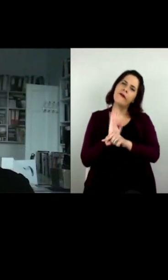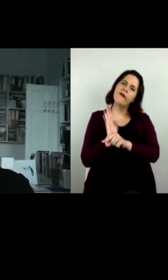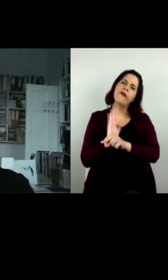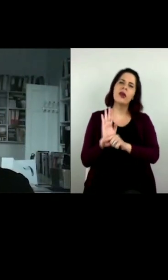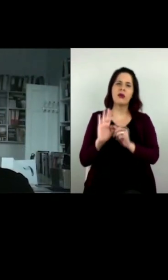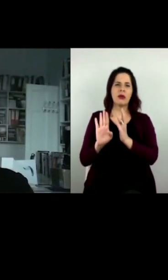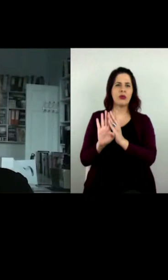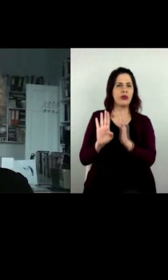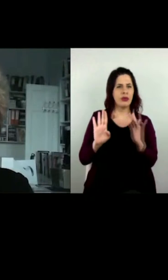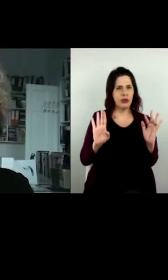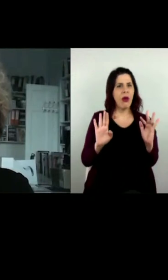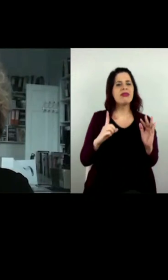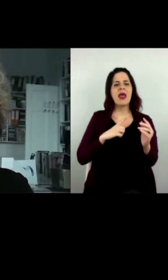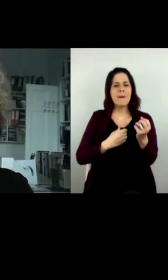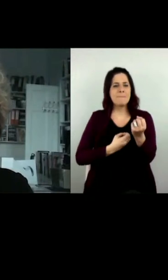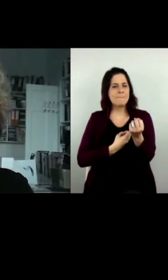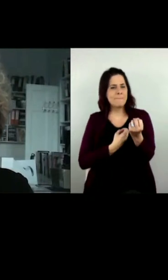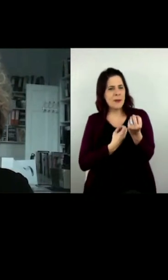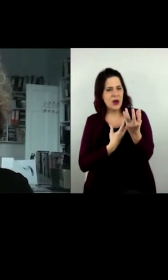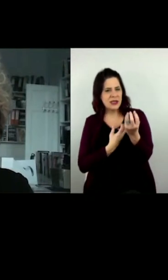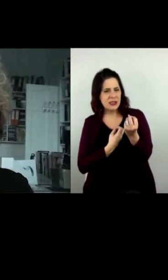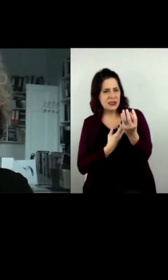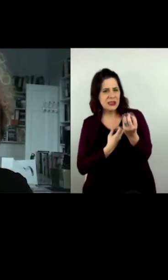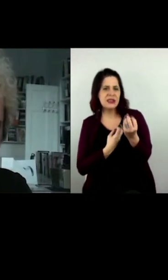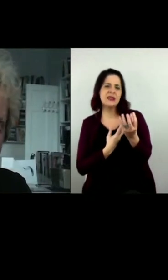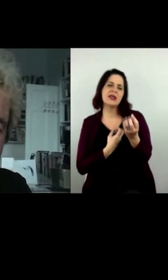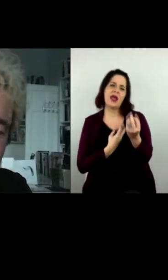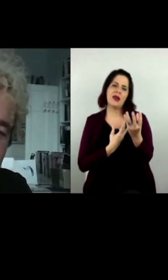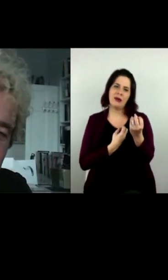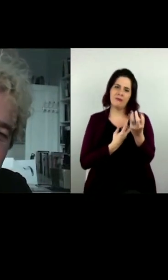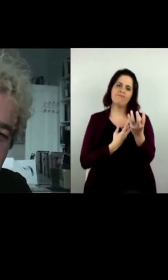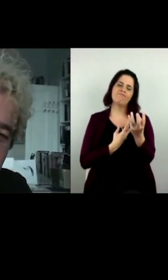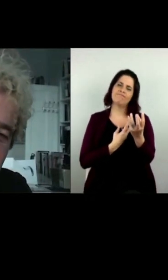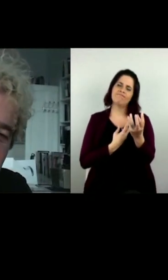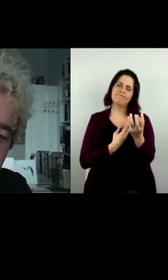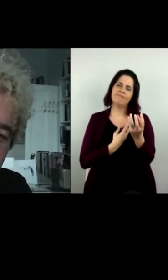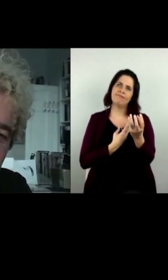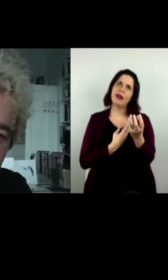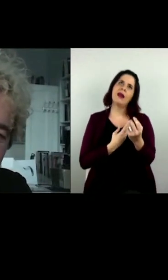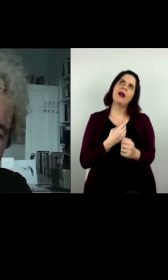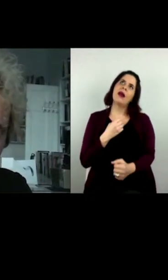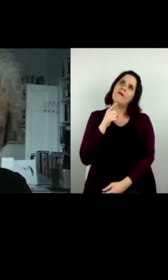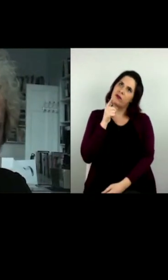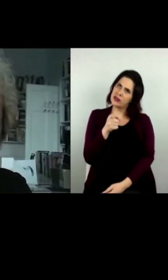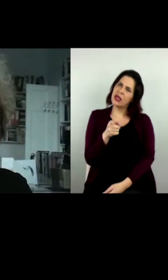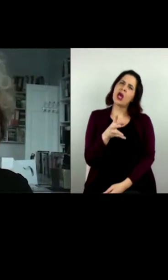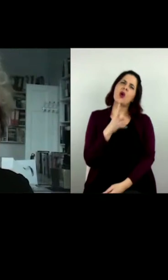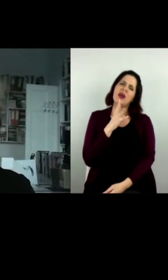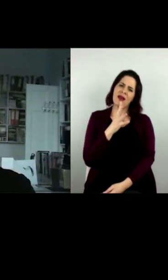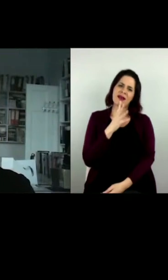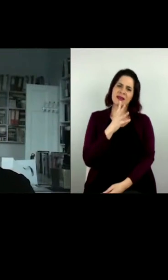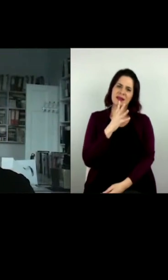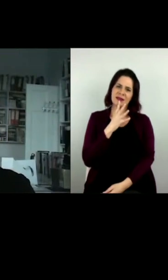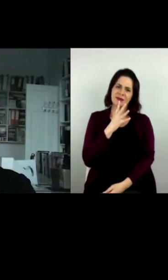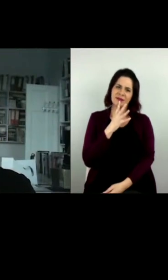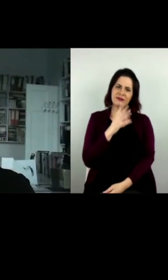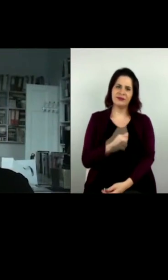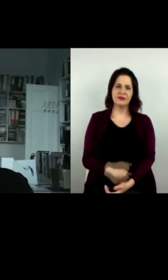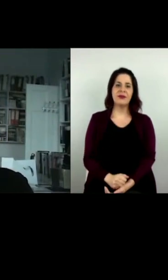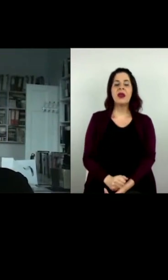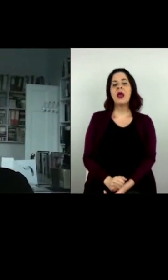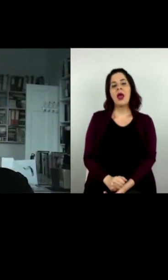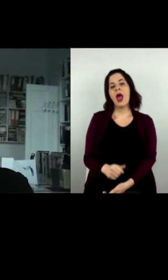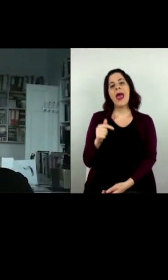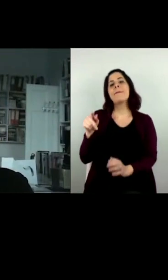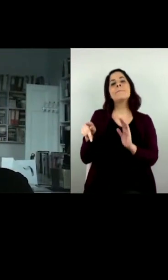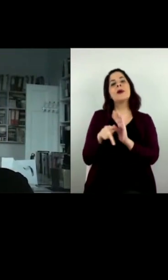another cinematography you know quite well. It is the Indian cinematography. Yeah. You